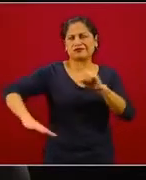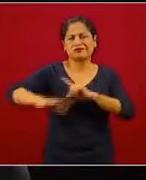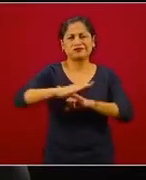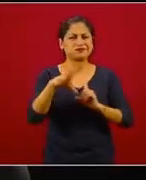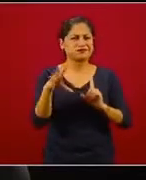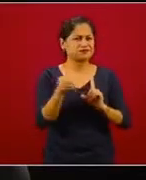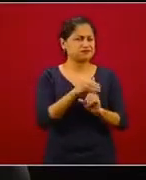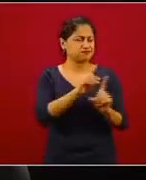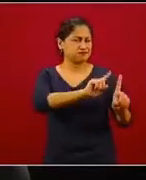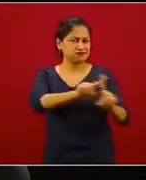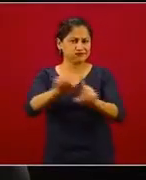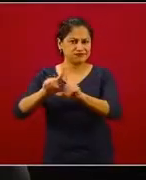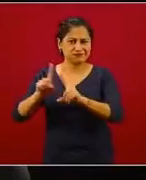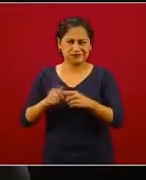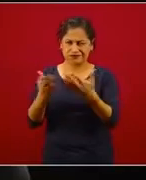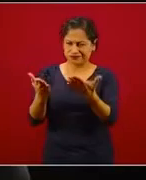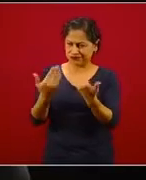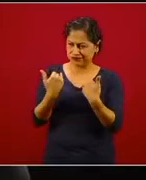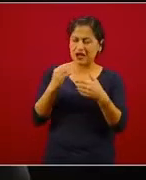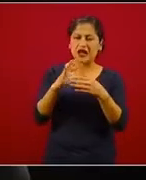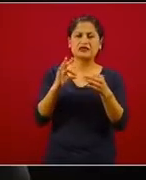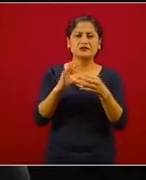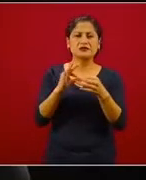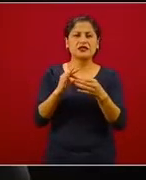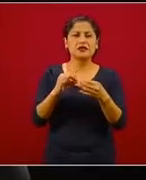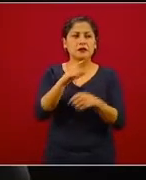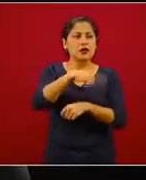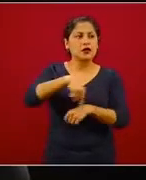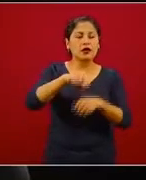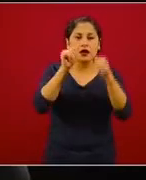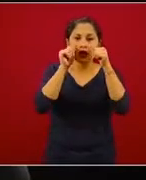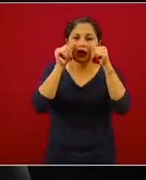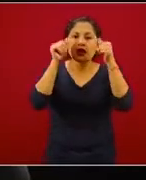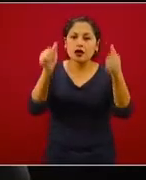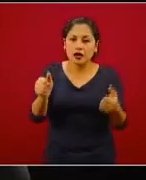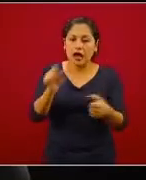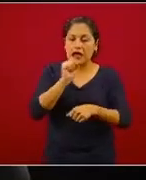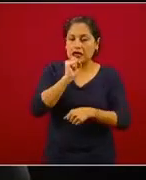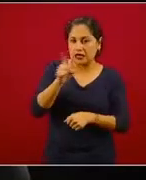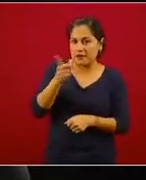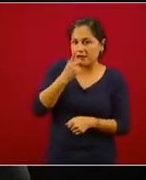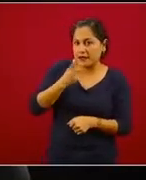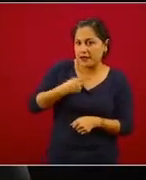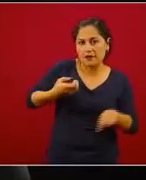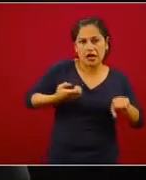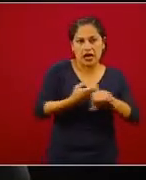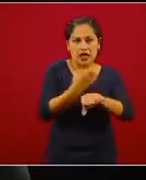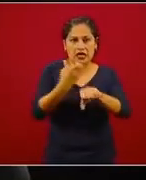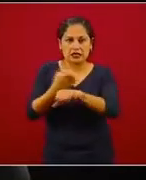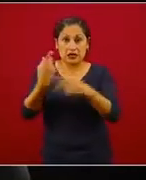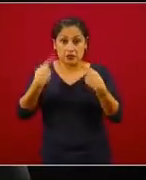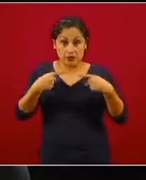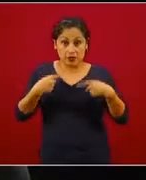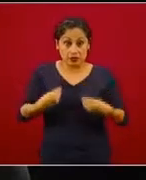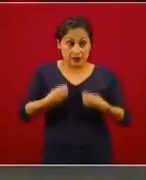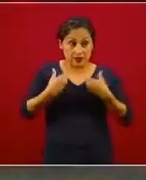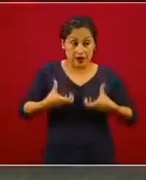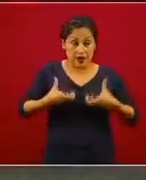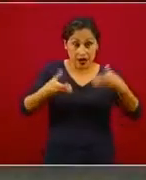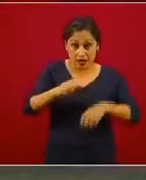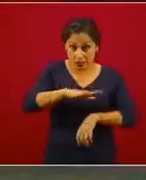conditions, maybe because of their lack of hygiene or whatever situations in the environment. So if you can talk to us a little bit about